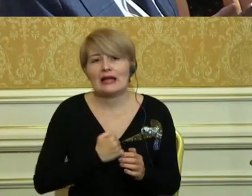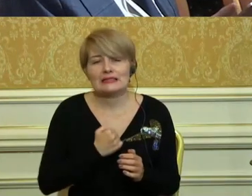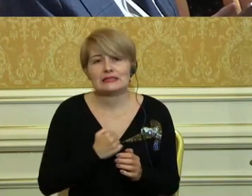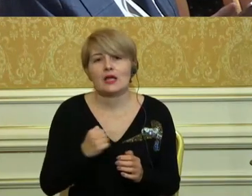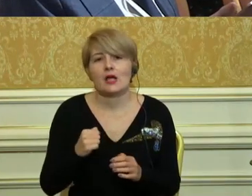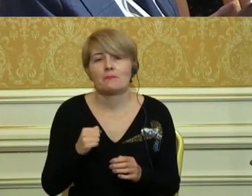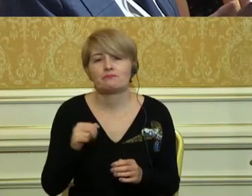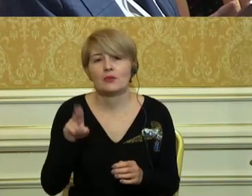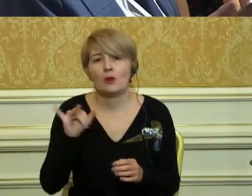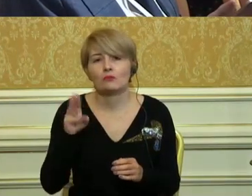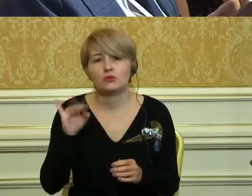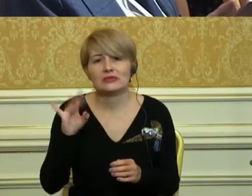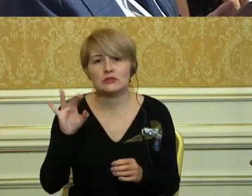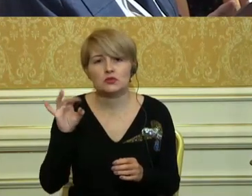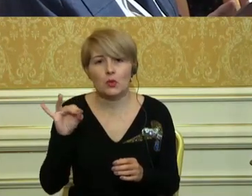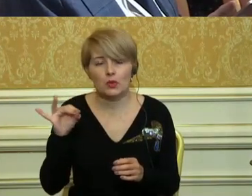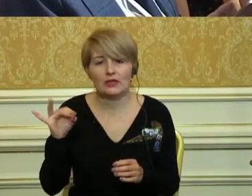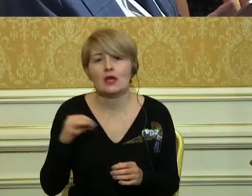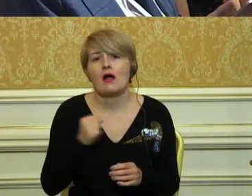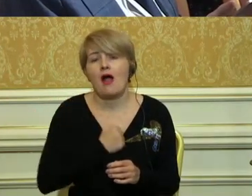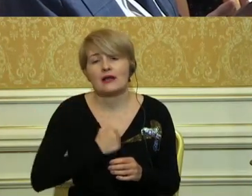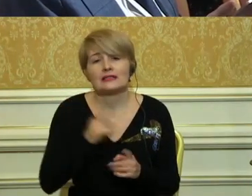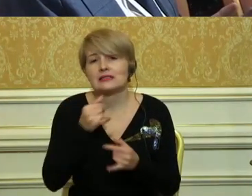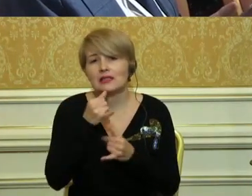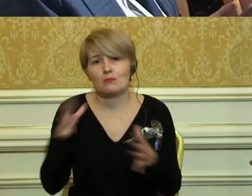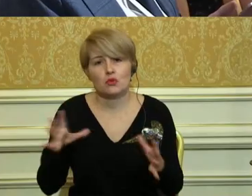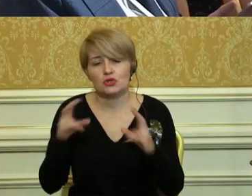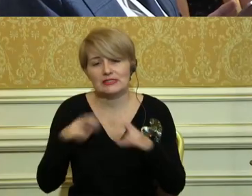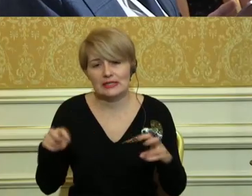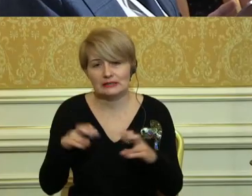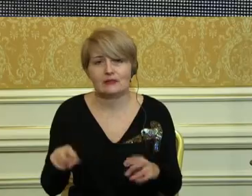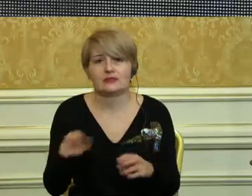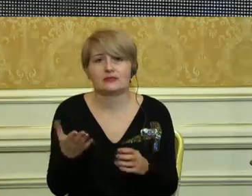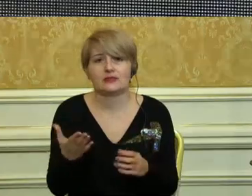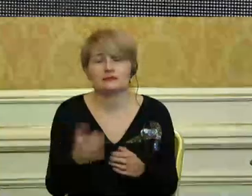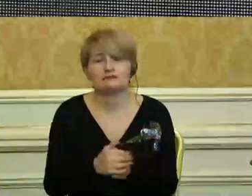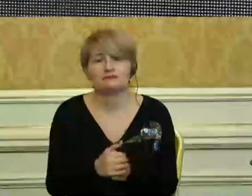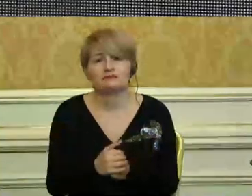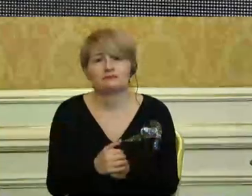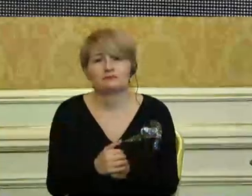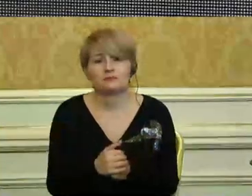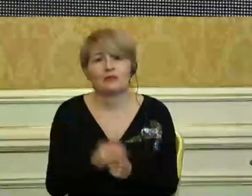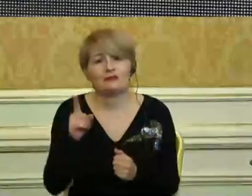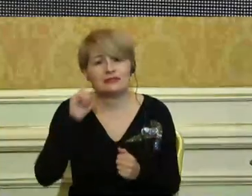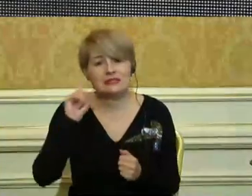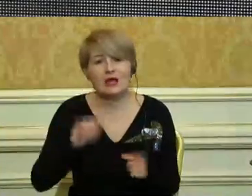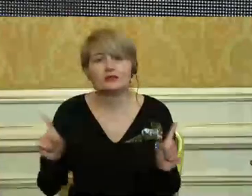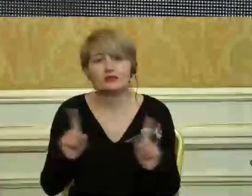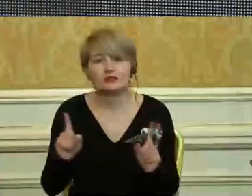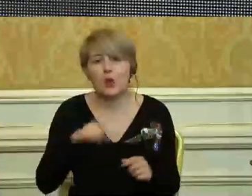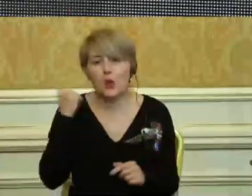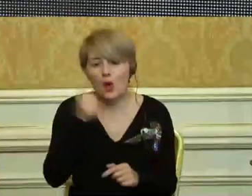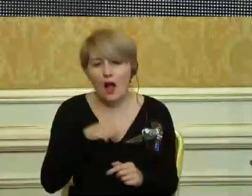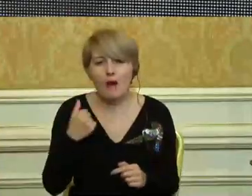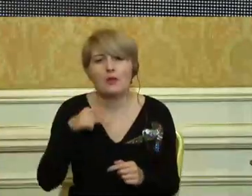be viewed in the context of its occupation of Ukraine or of Georgia. Remember, Russia has also provided years